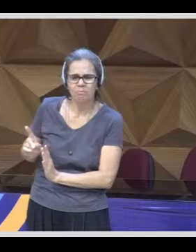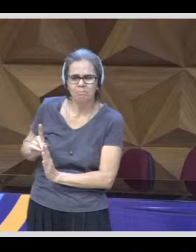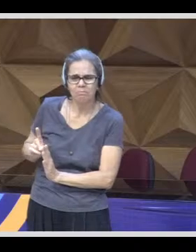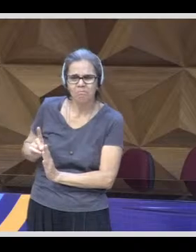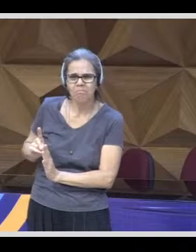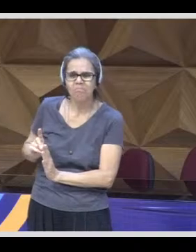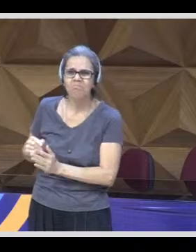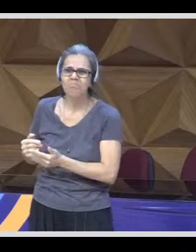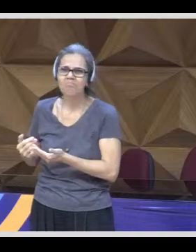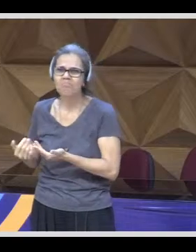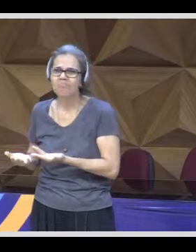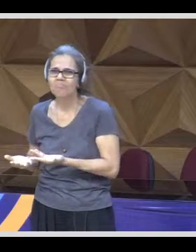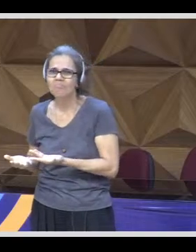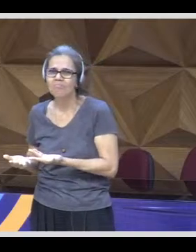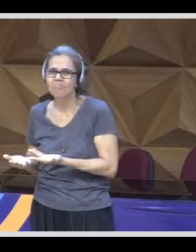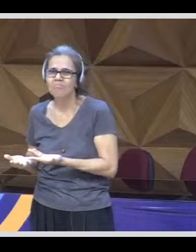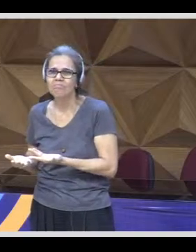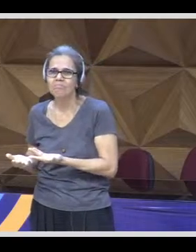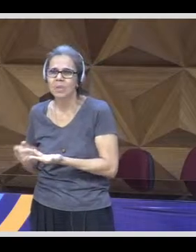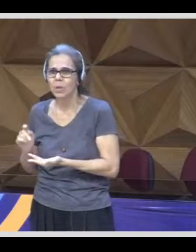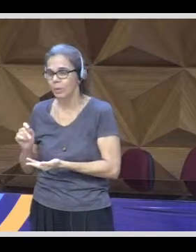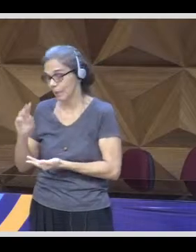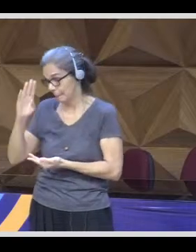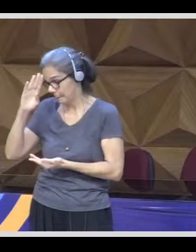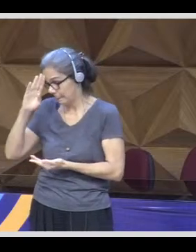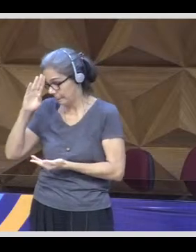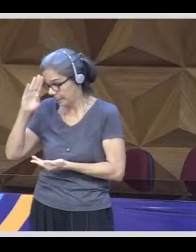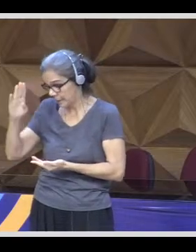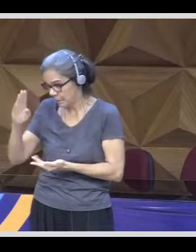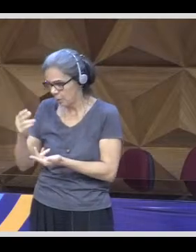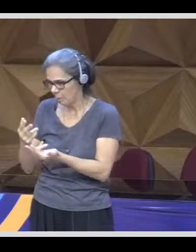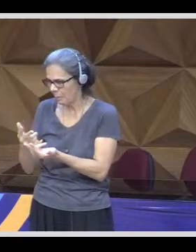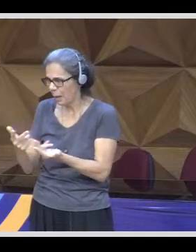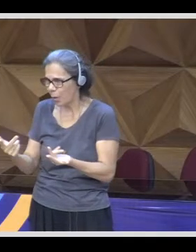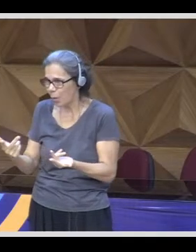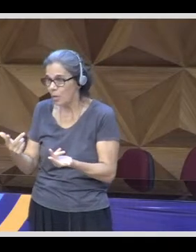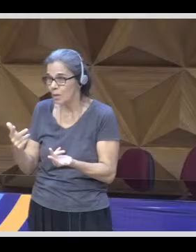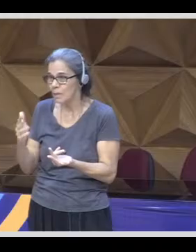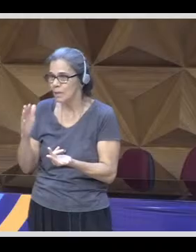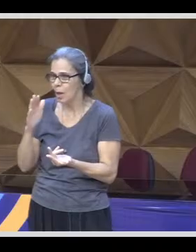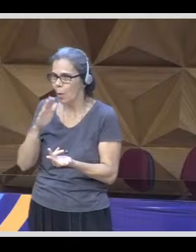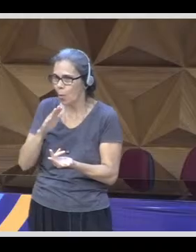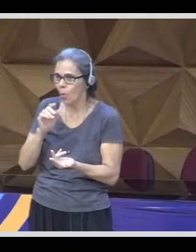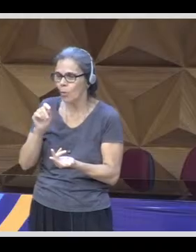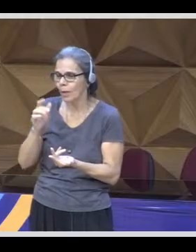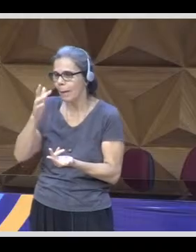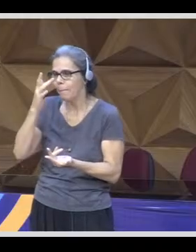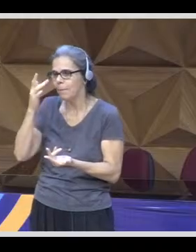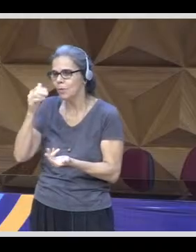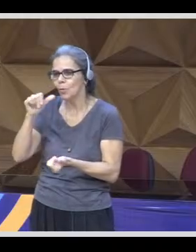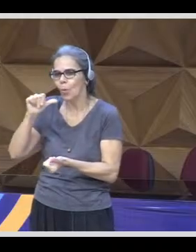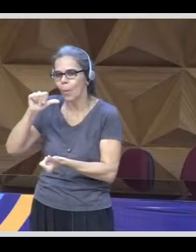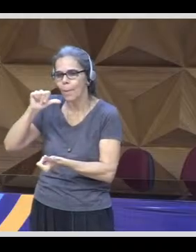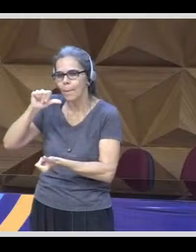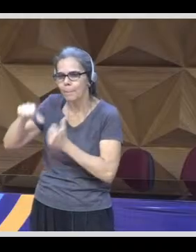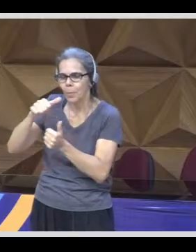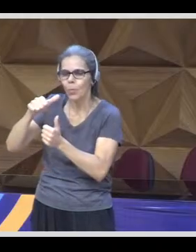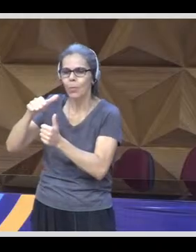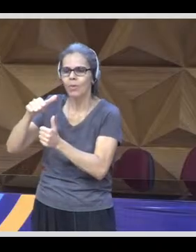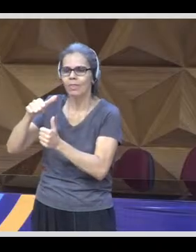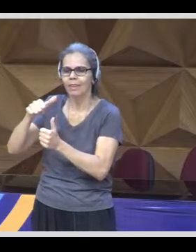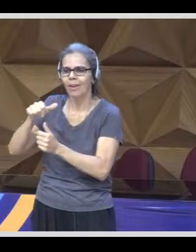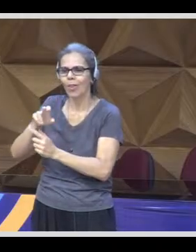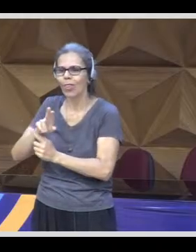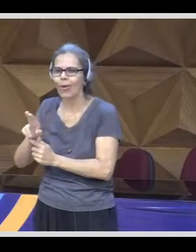evil things, they exchange accounts every now and then. So we see different nodes. Each node